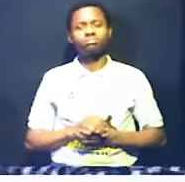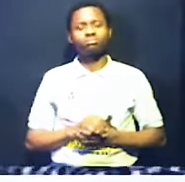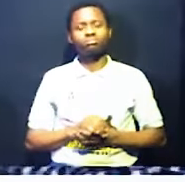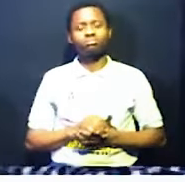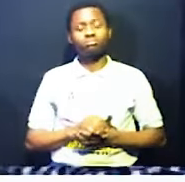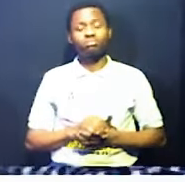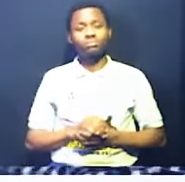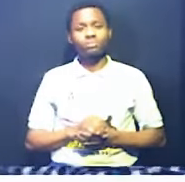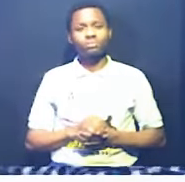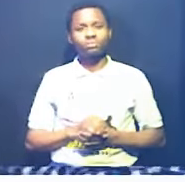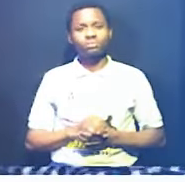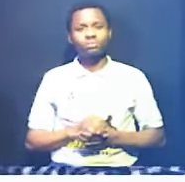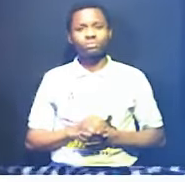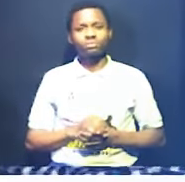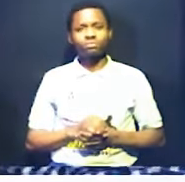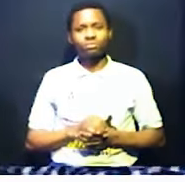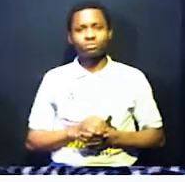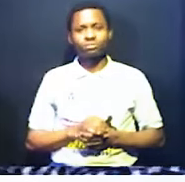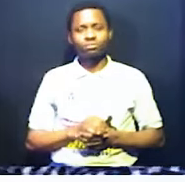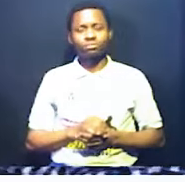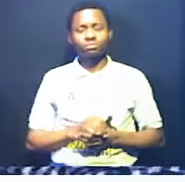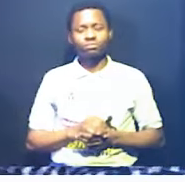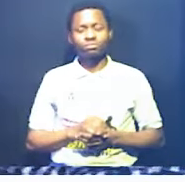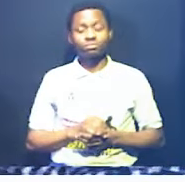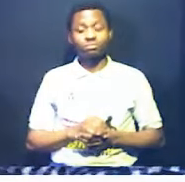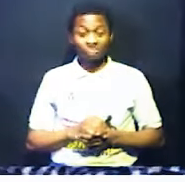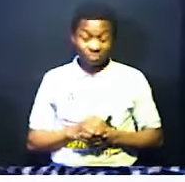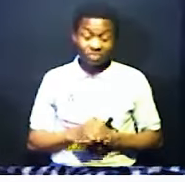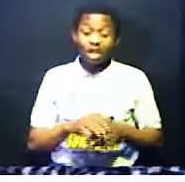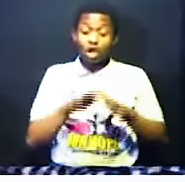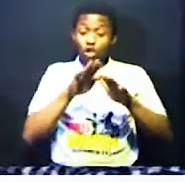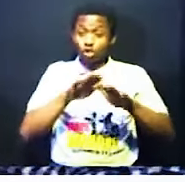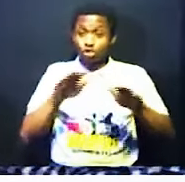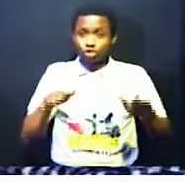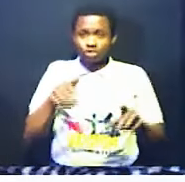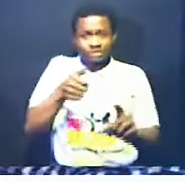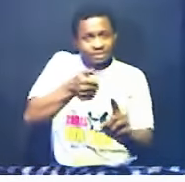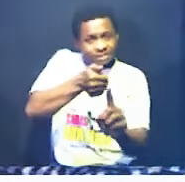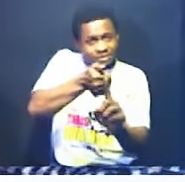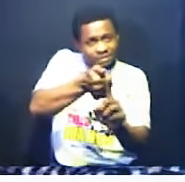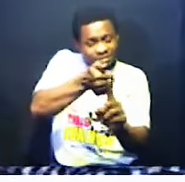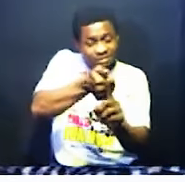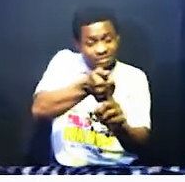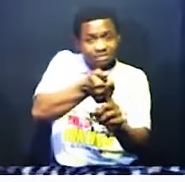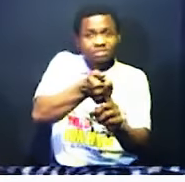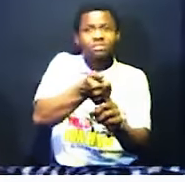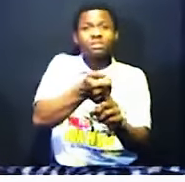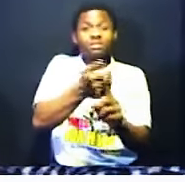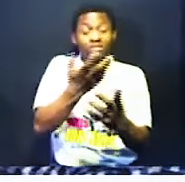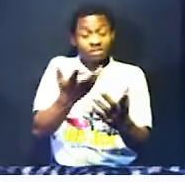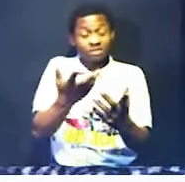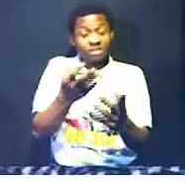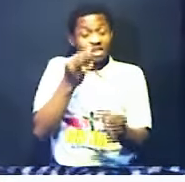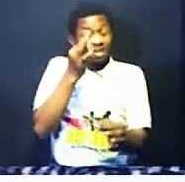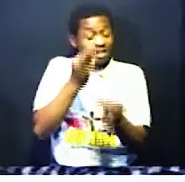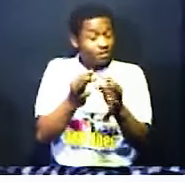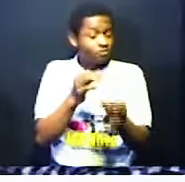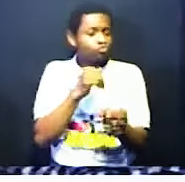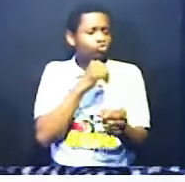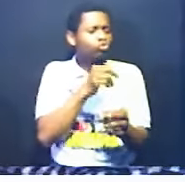Children will also not escape God's judgment for how they responded to their